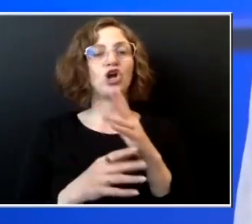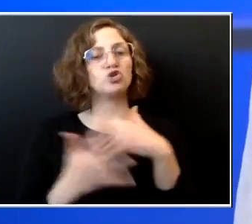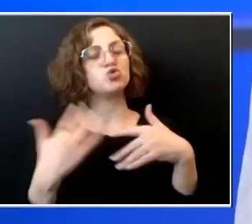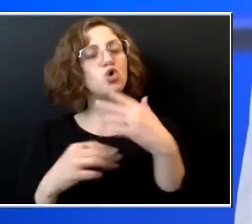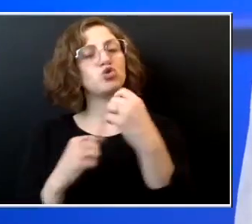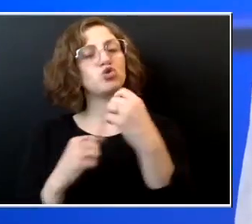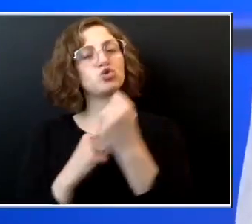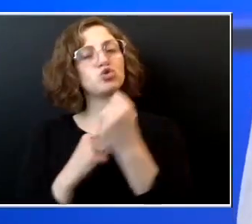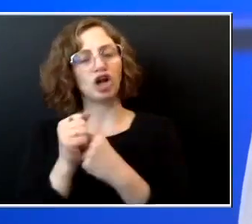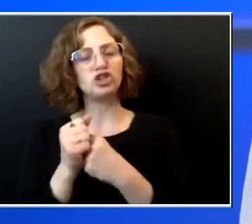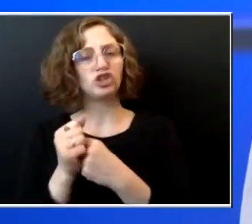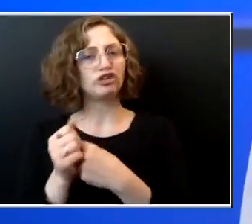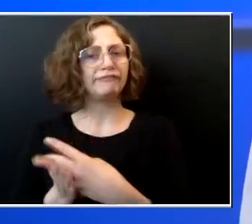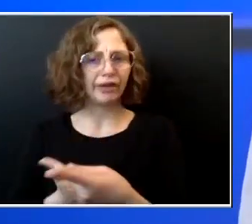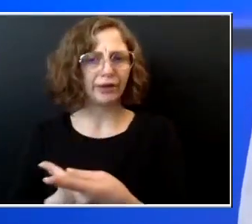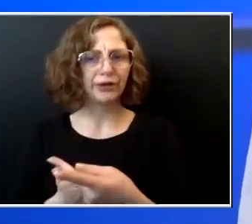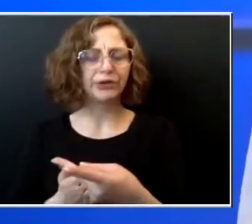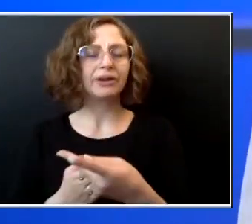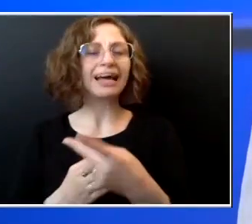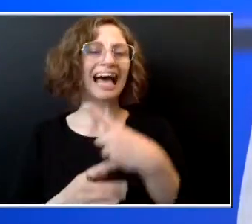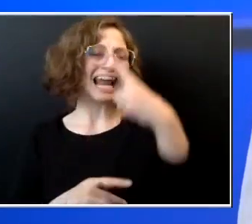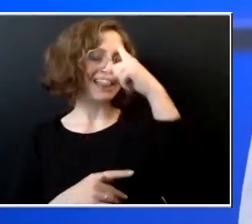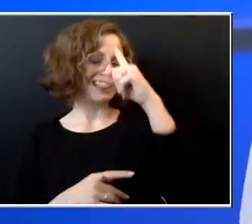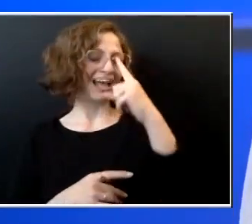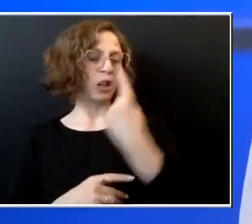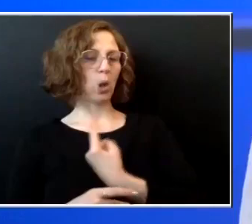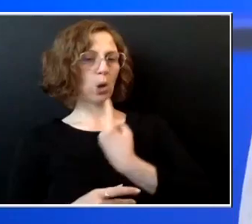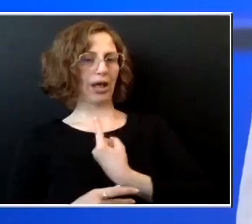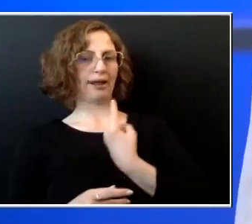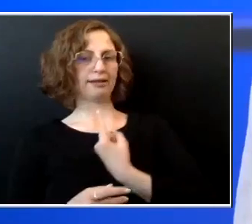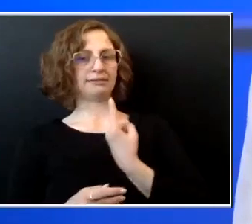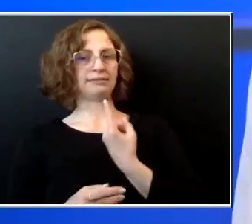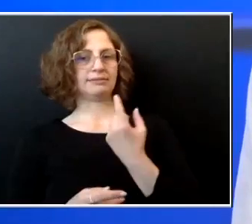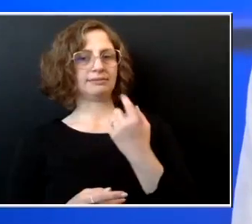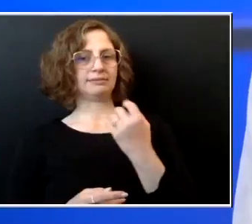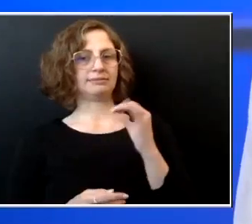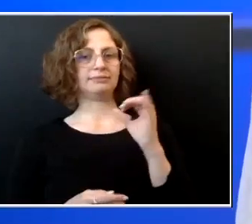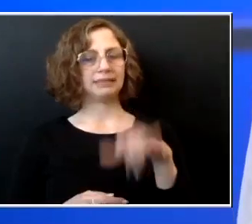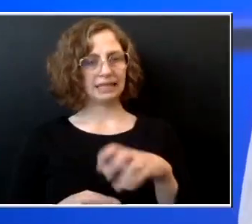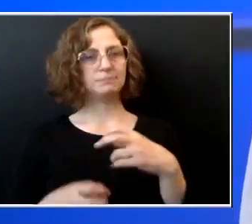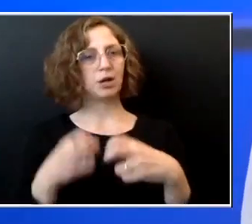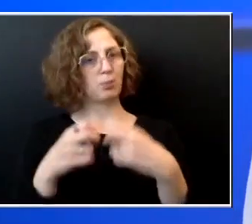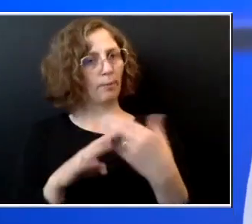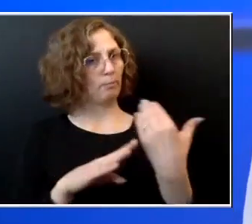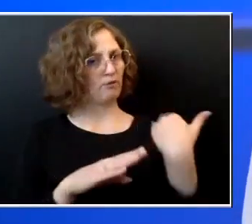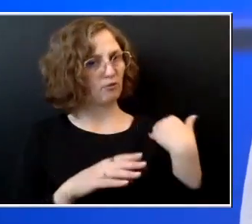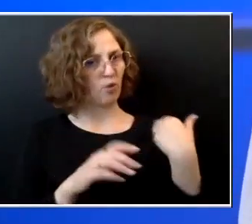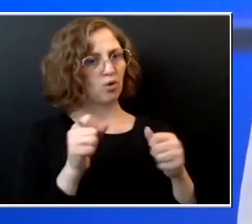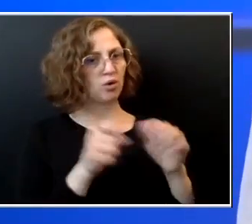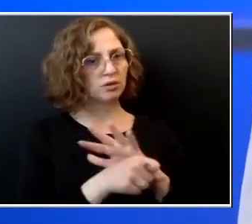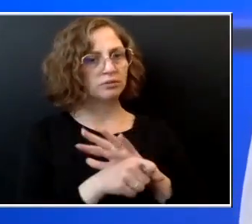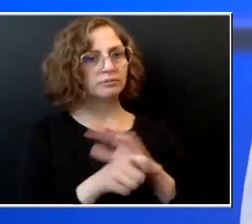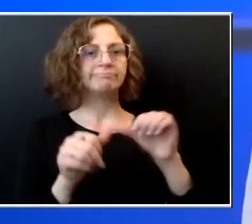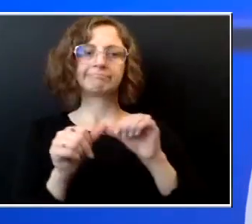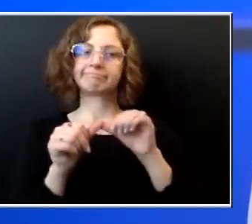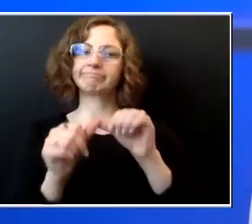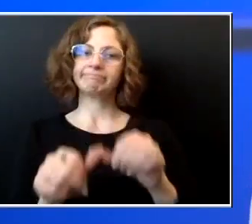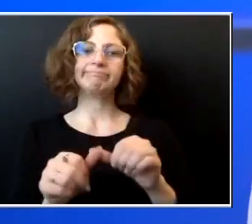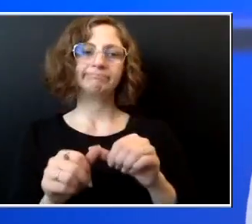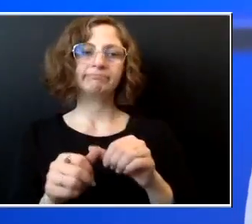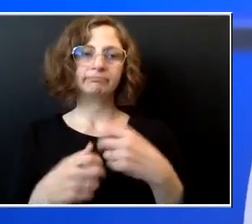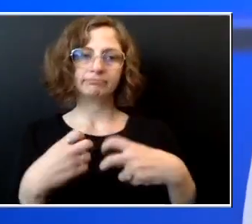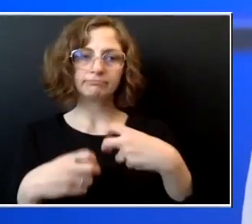and I think loneliness has been a problem before pandemic and continues to be a problem. There's a lot of factors going into that don't relate